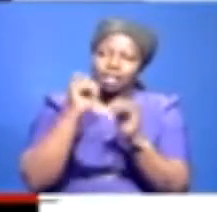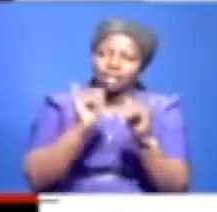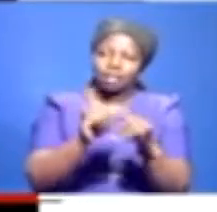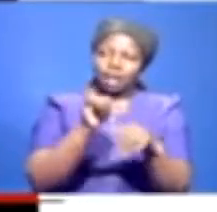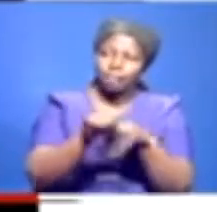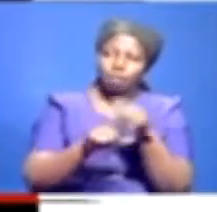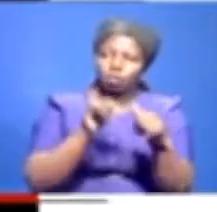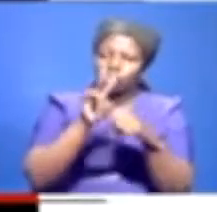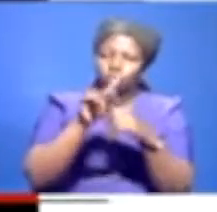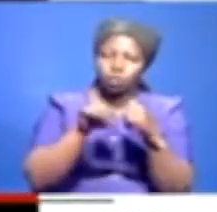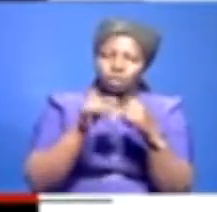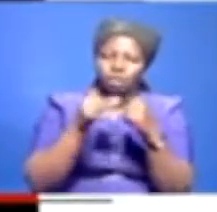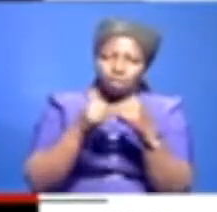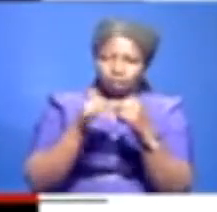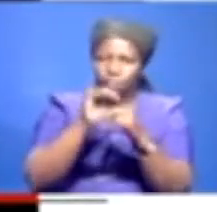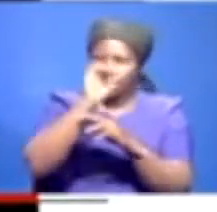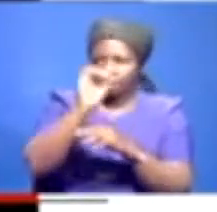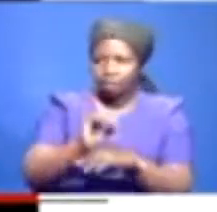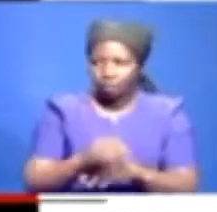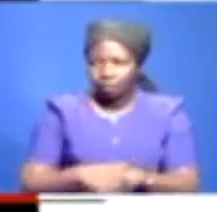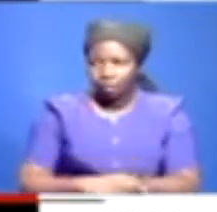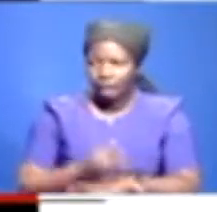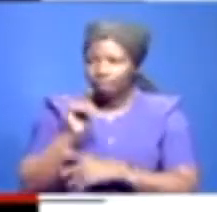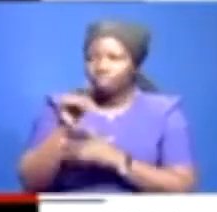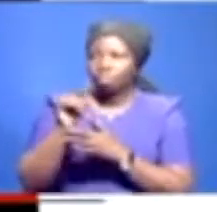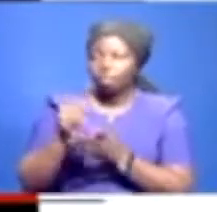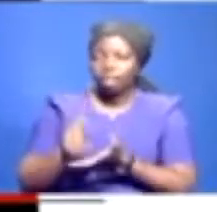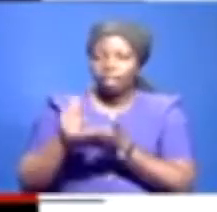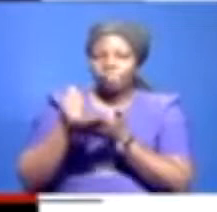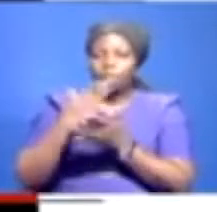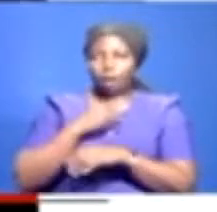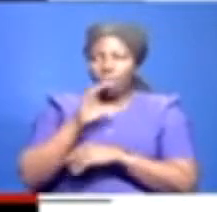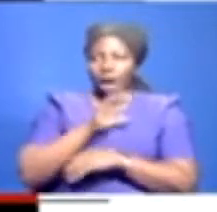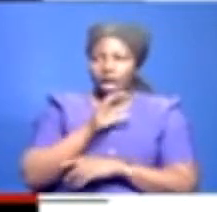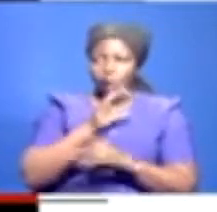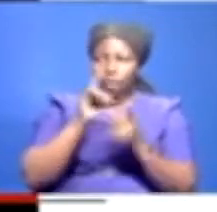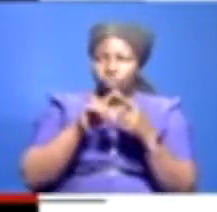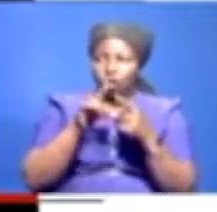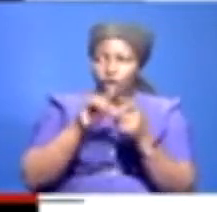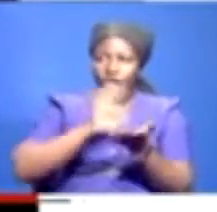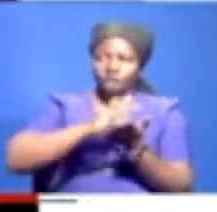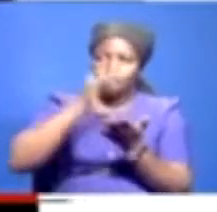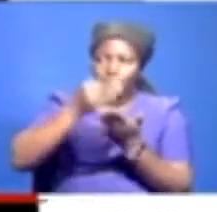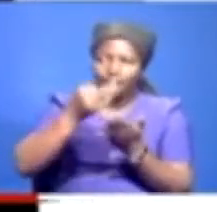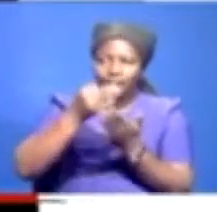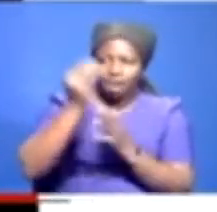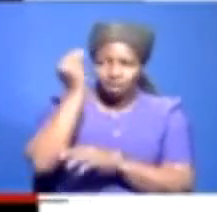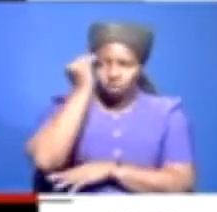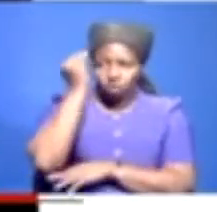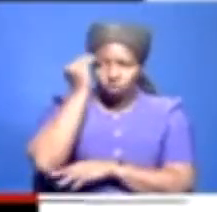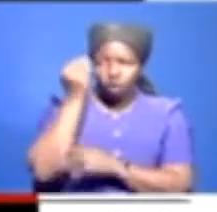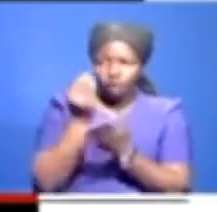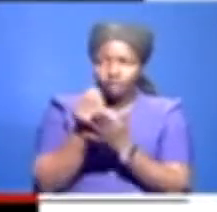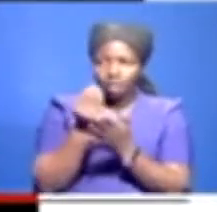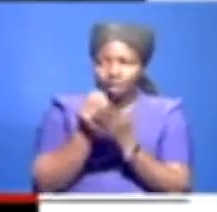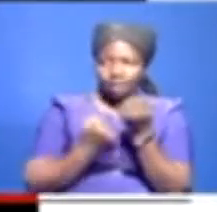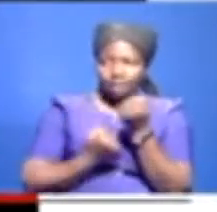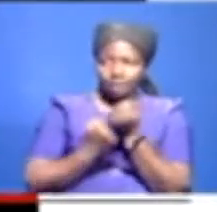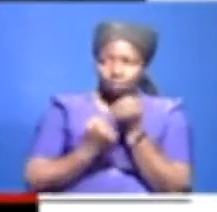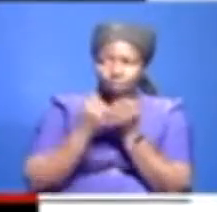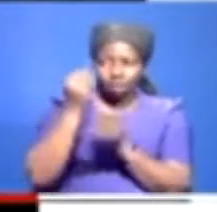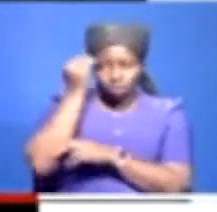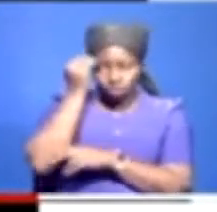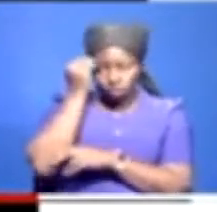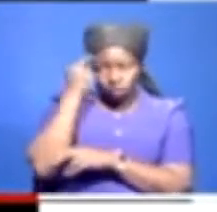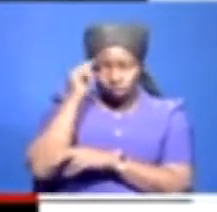an insurance solution that enables our customers to be able to fund education, finance education for their children. Kibara